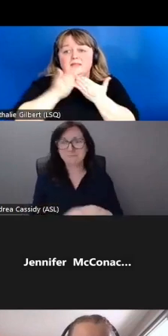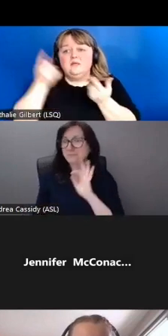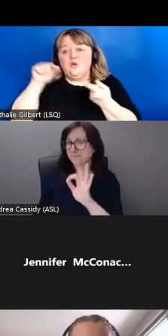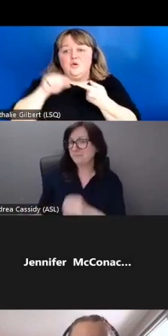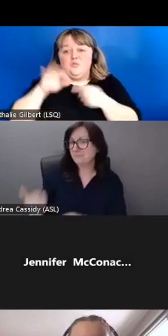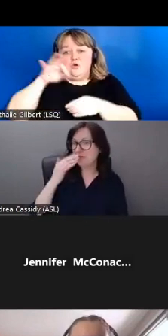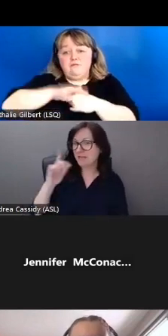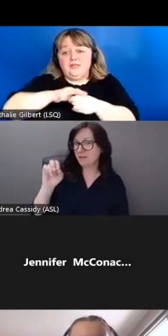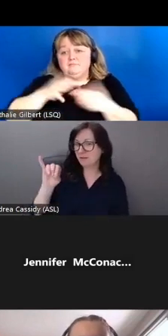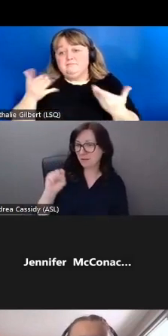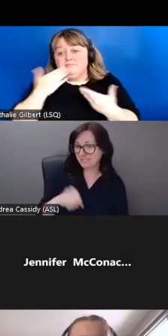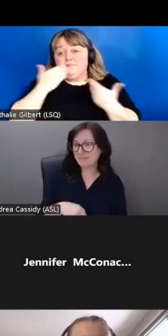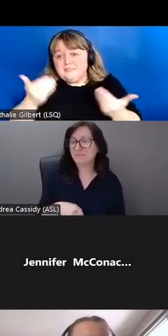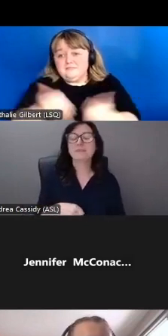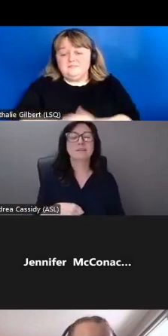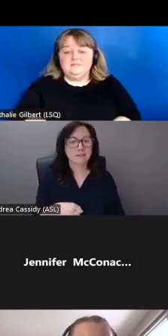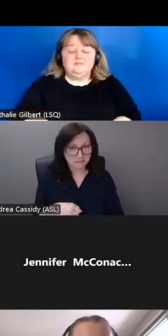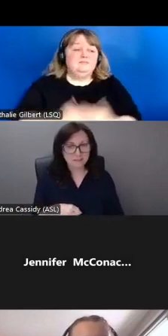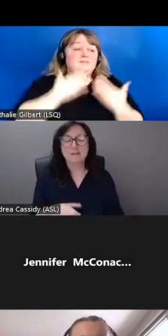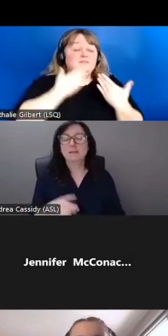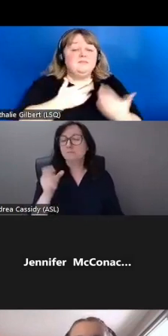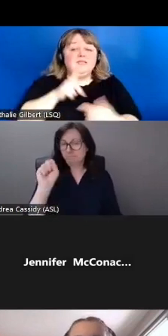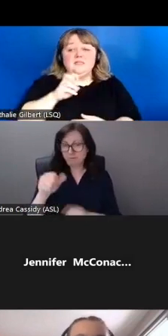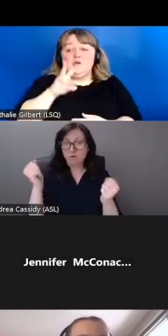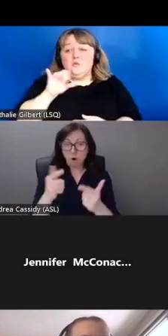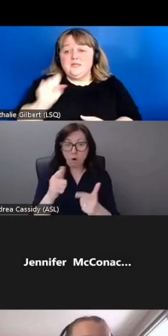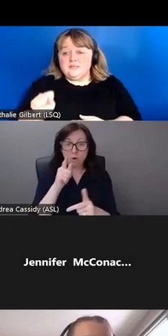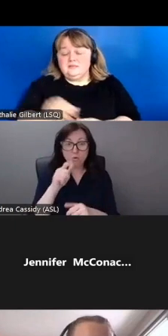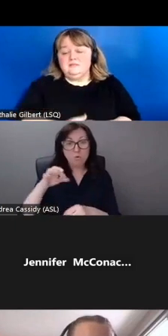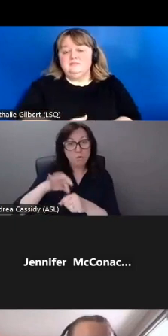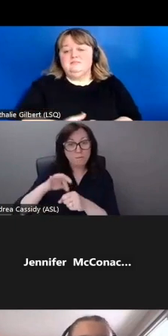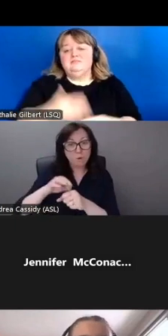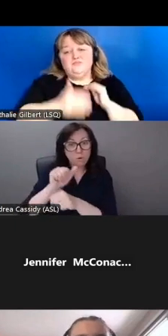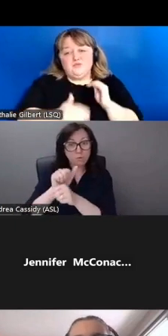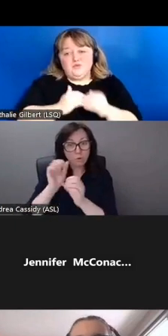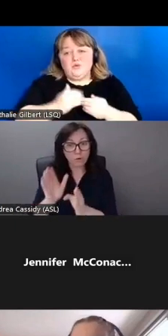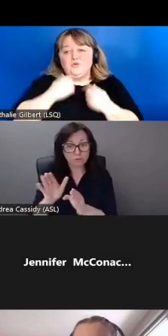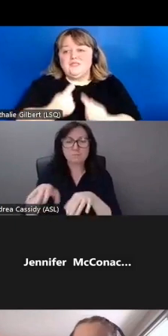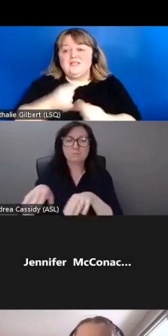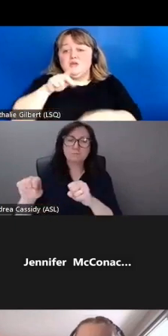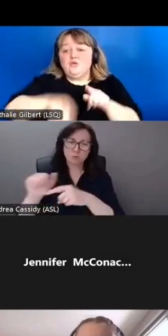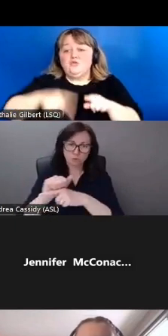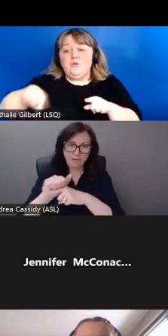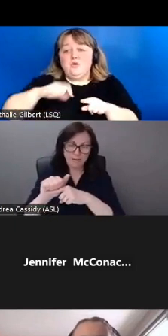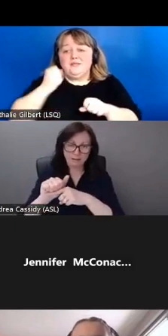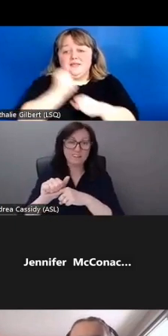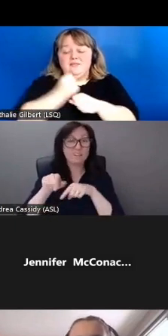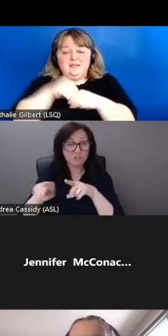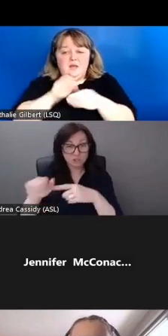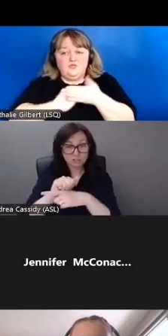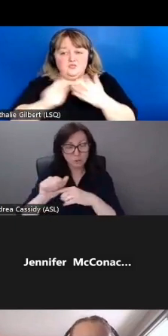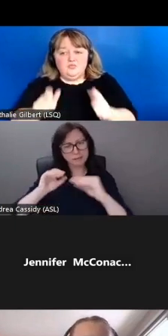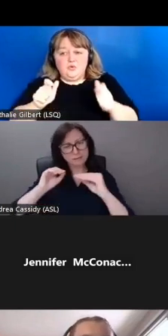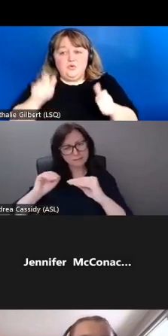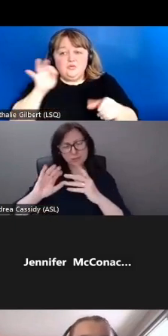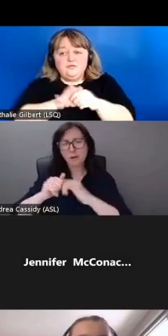to say that everyone who works at the polls, as a part of their training, they learn best practices in how